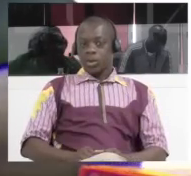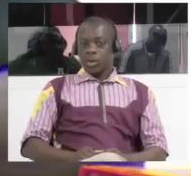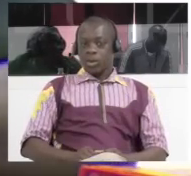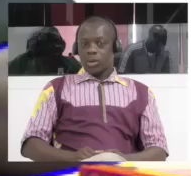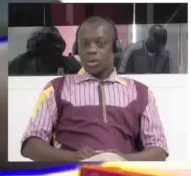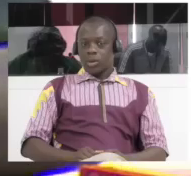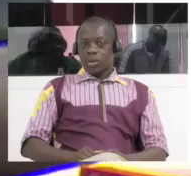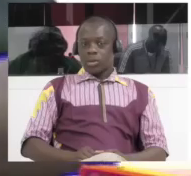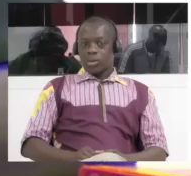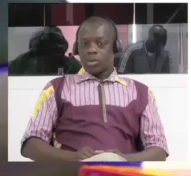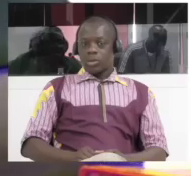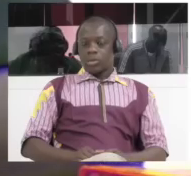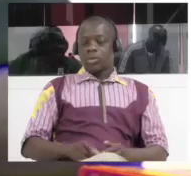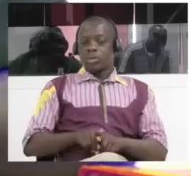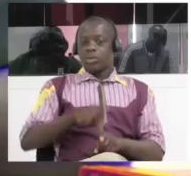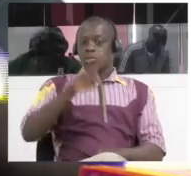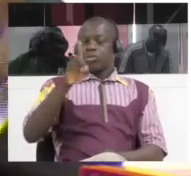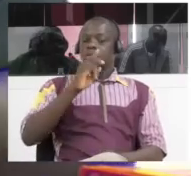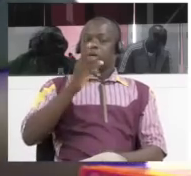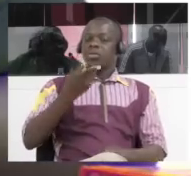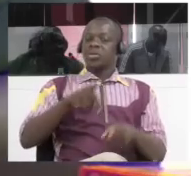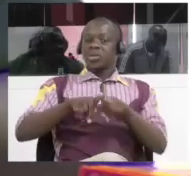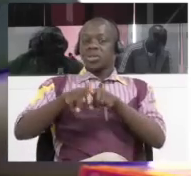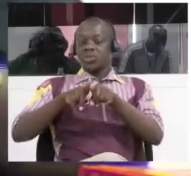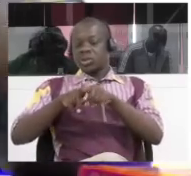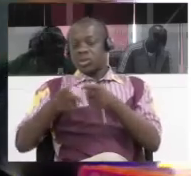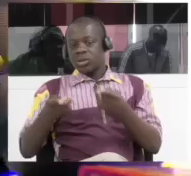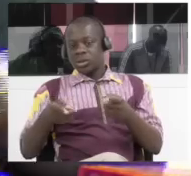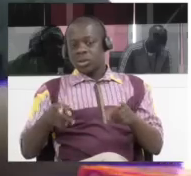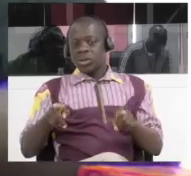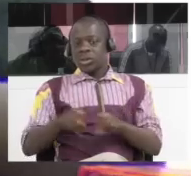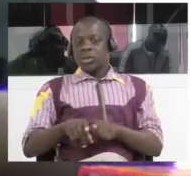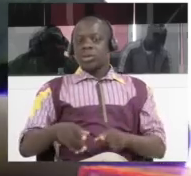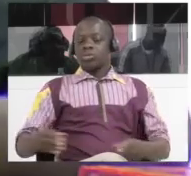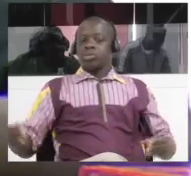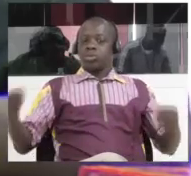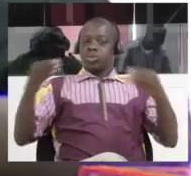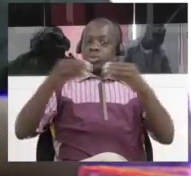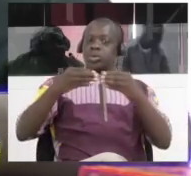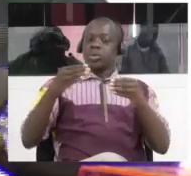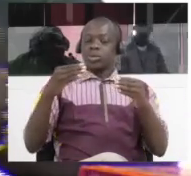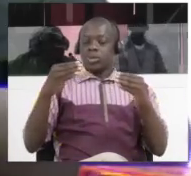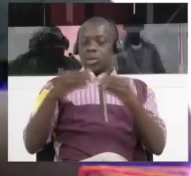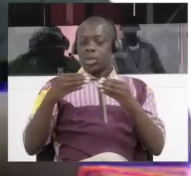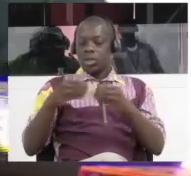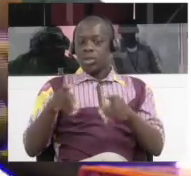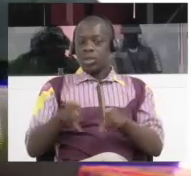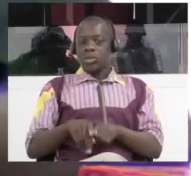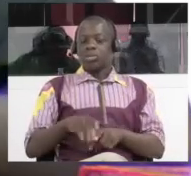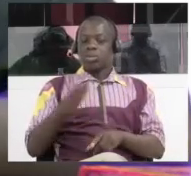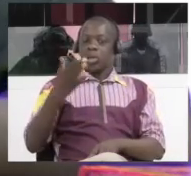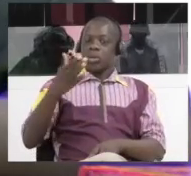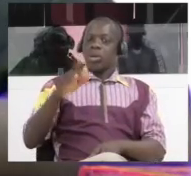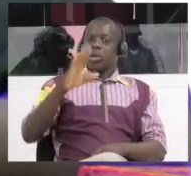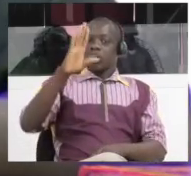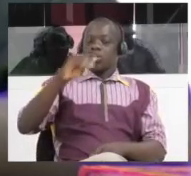those who had similar sentiments and similar this thing would collate together at the end of each exercise and then probably do their chit